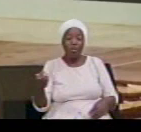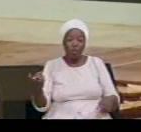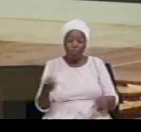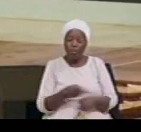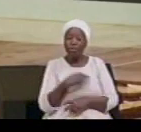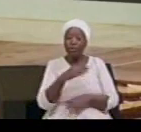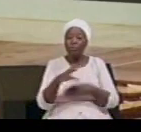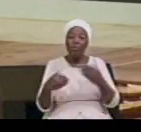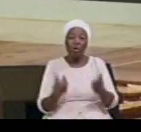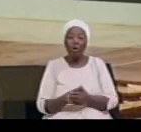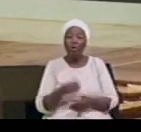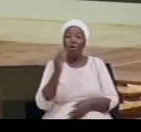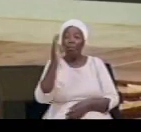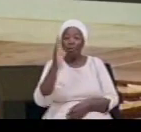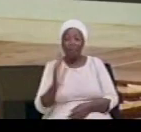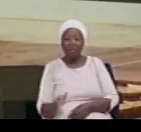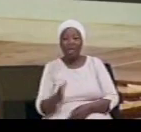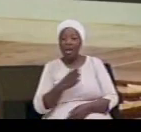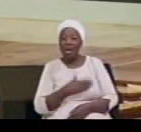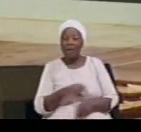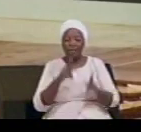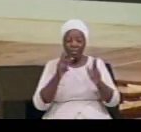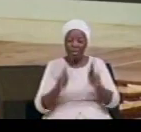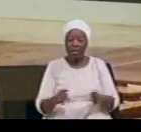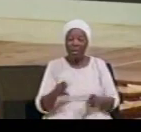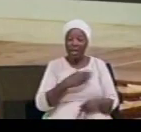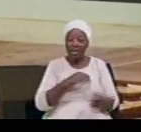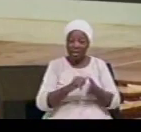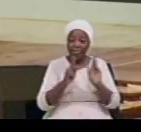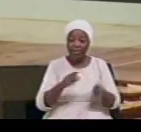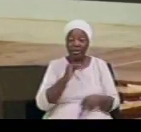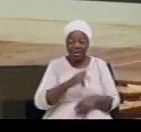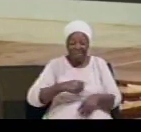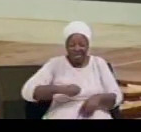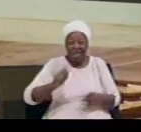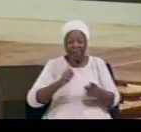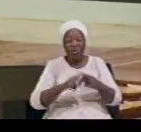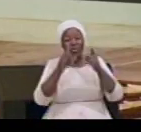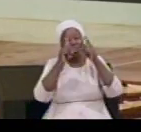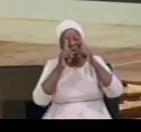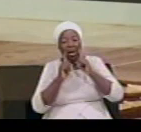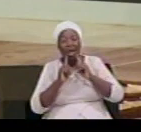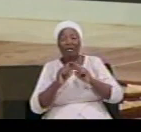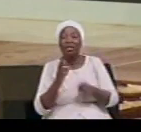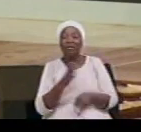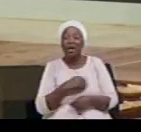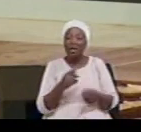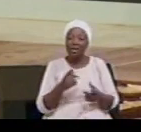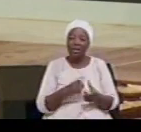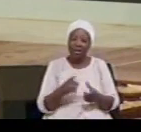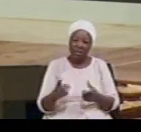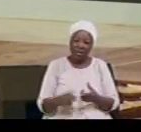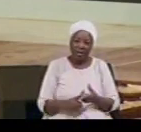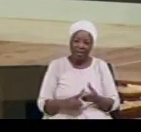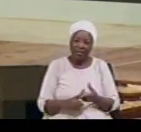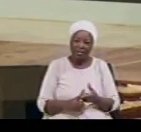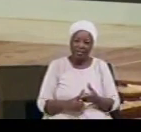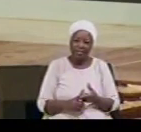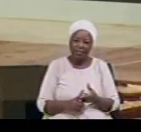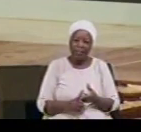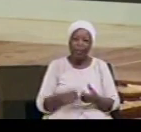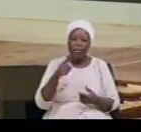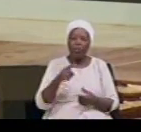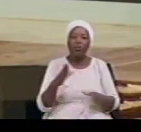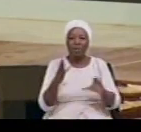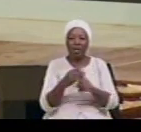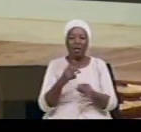creatures. And he's trying to cry. He's trying to shed tears. And then you get to